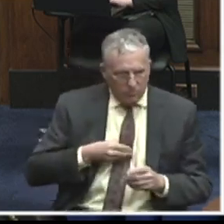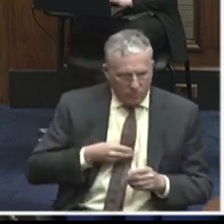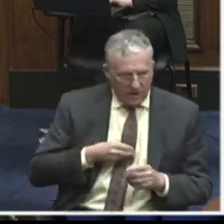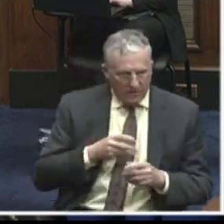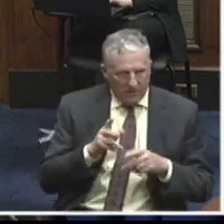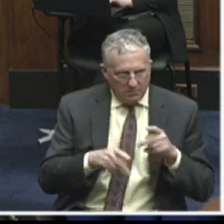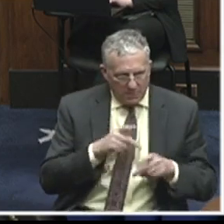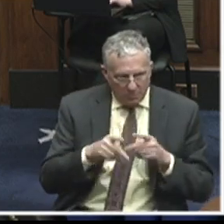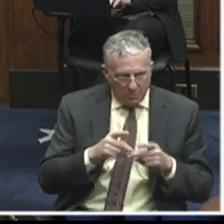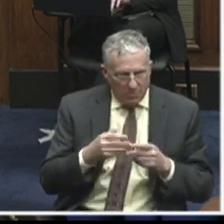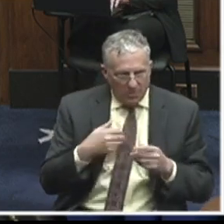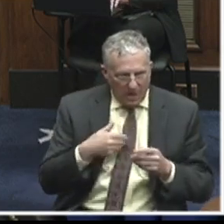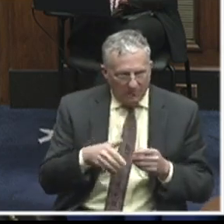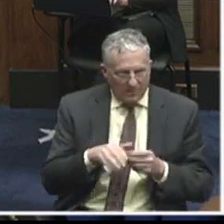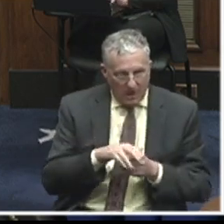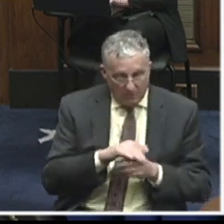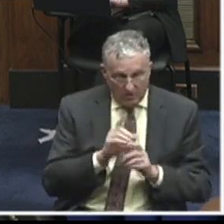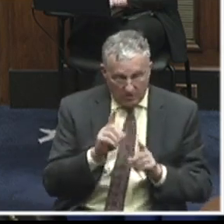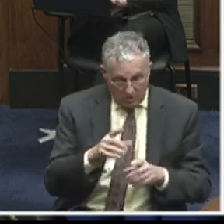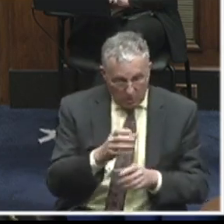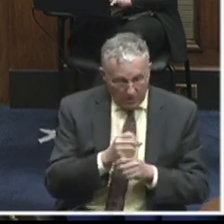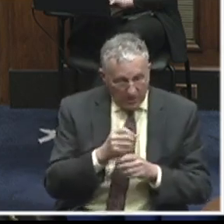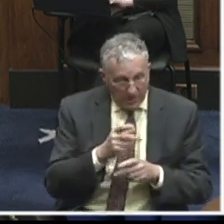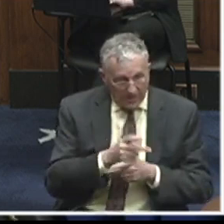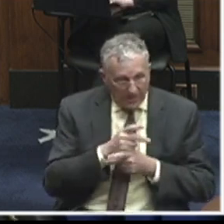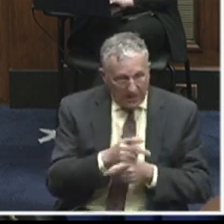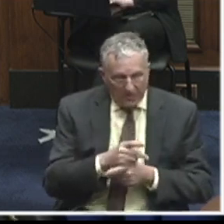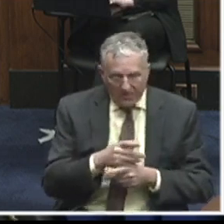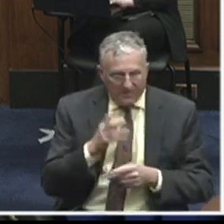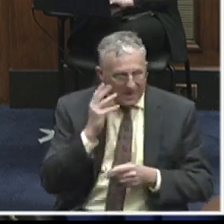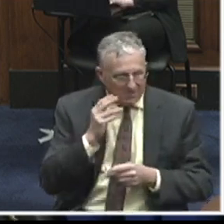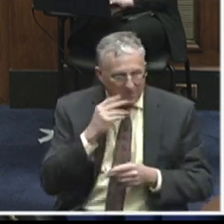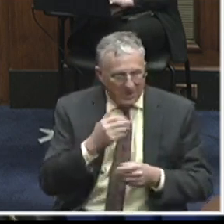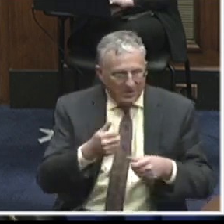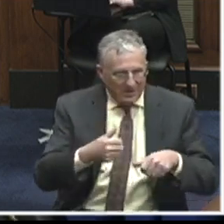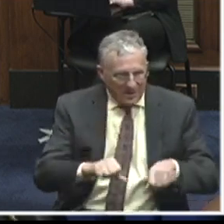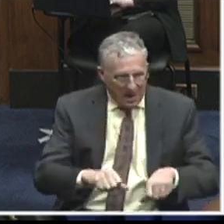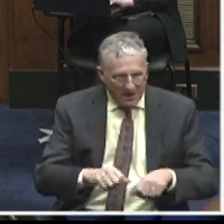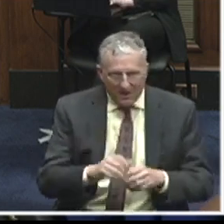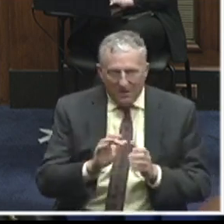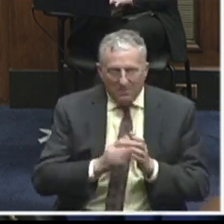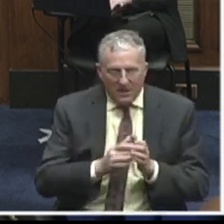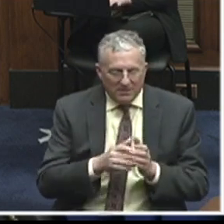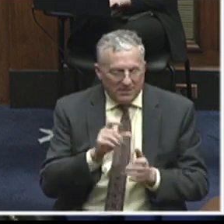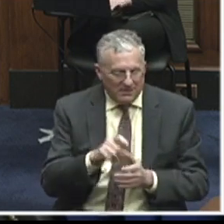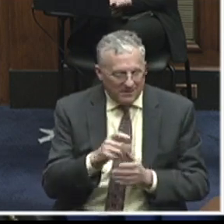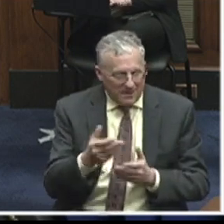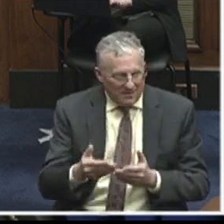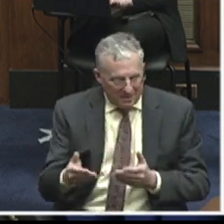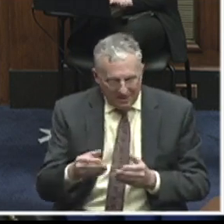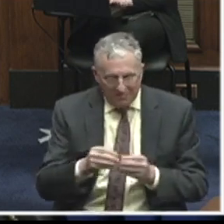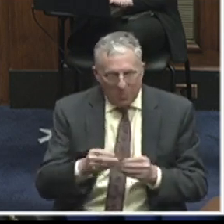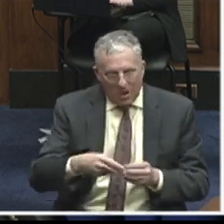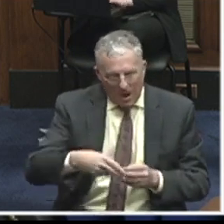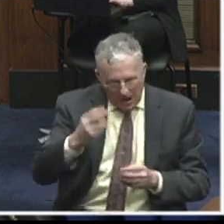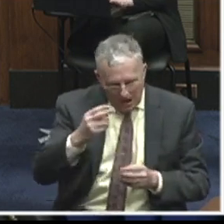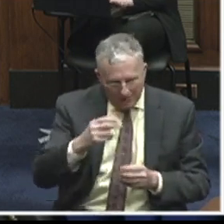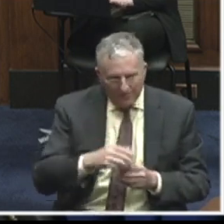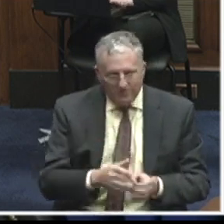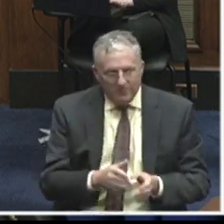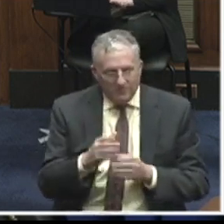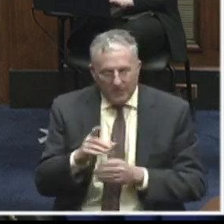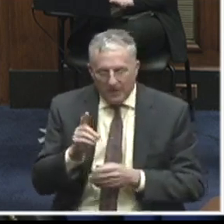are covered seek care, they experience denials of medically necessary services at higher rates.